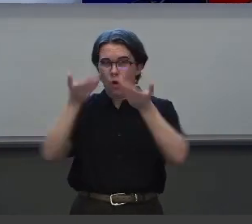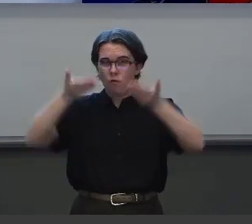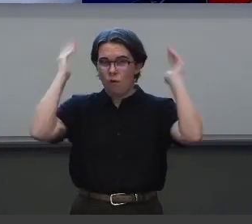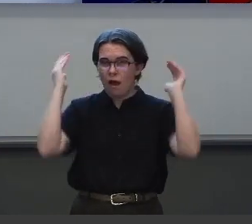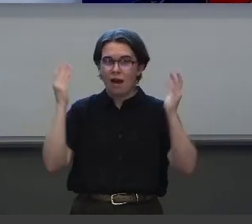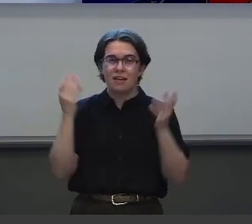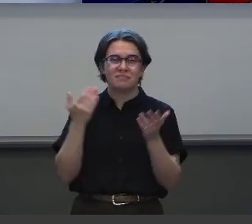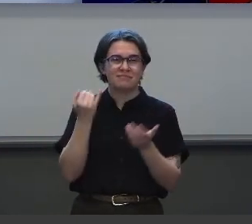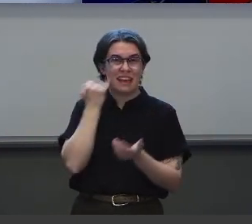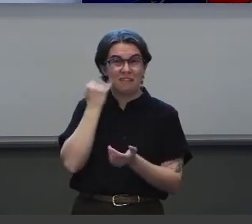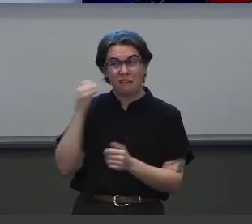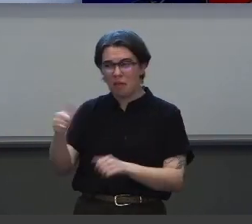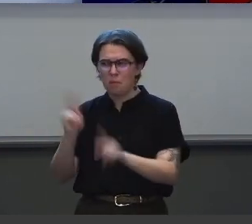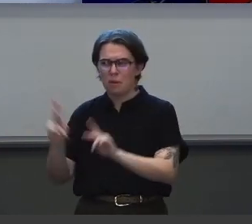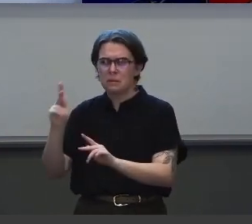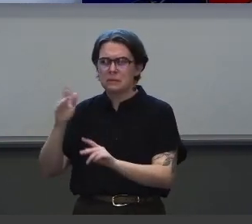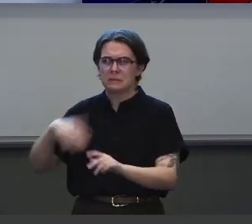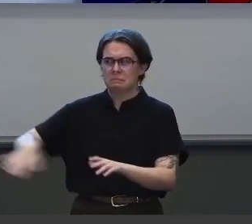sounds.